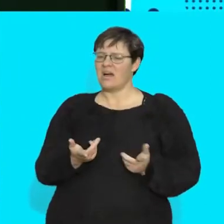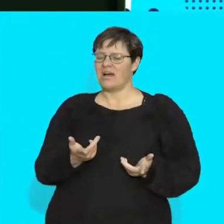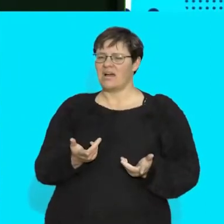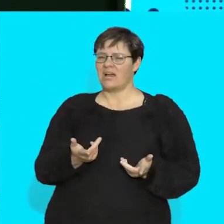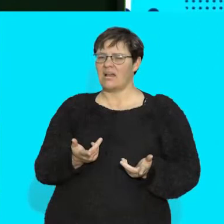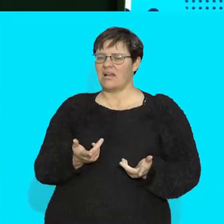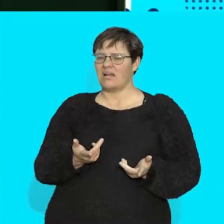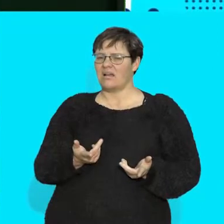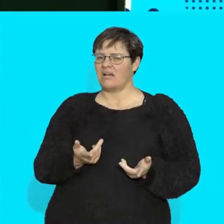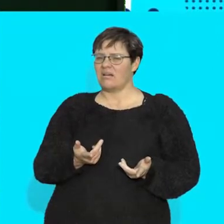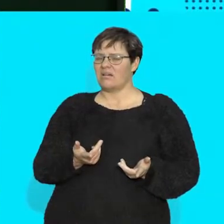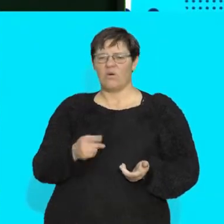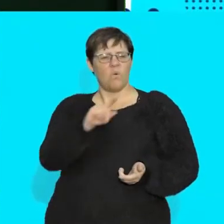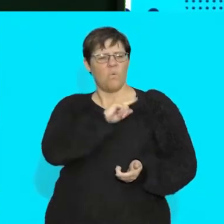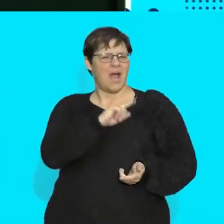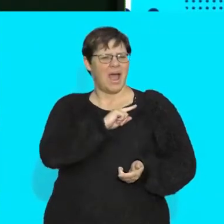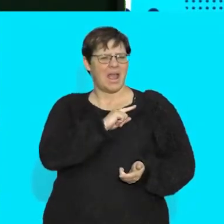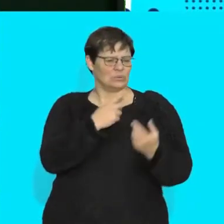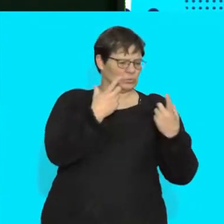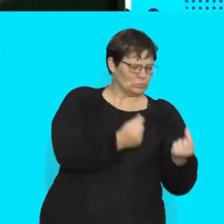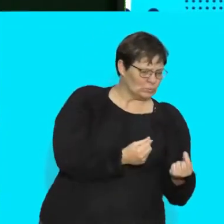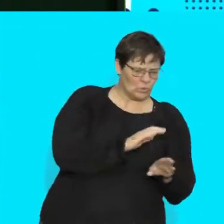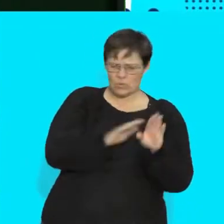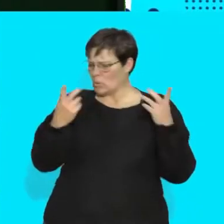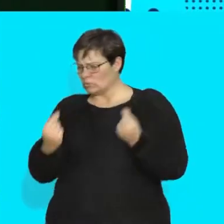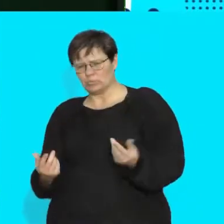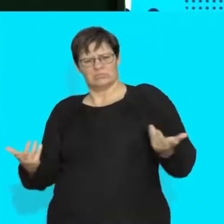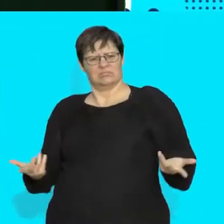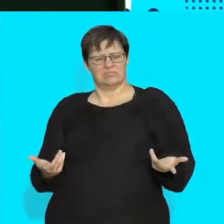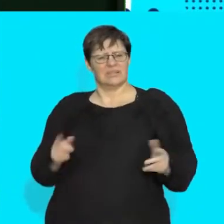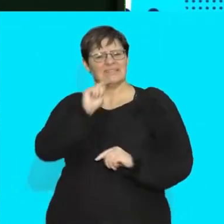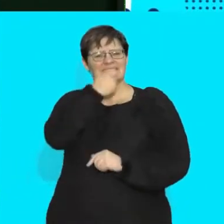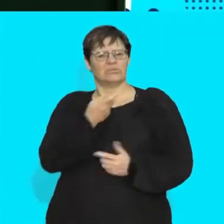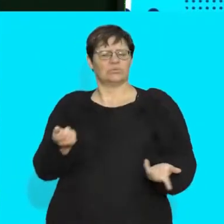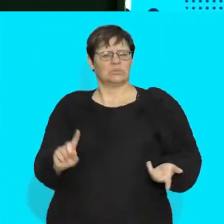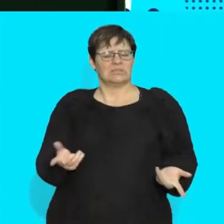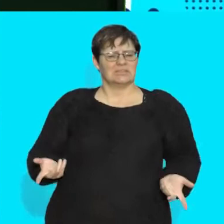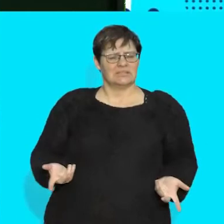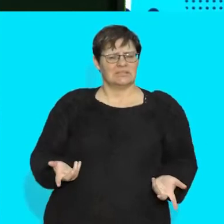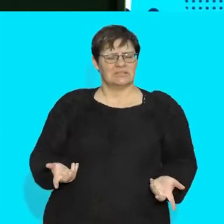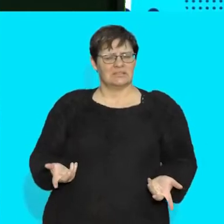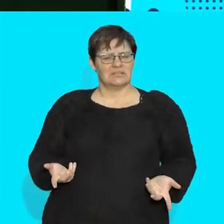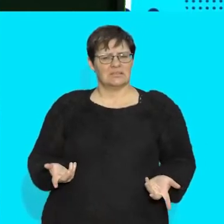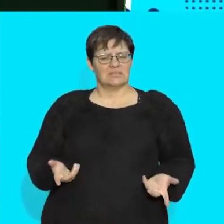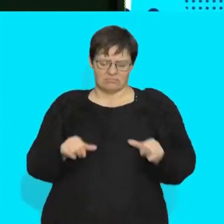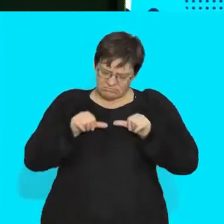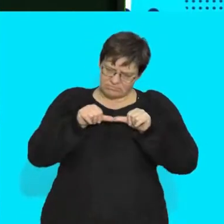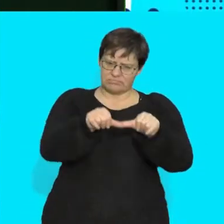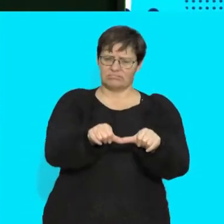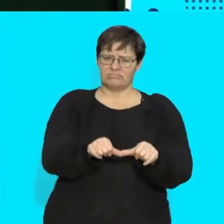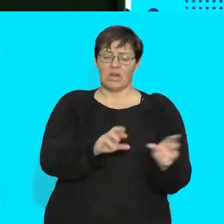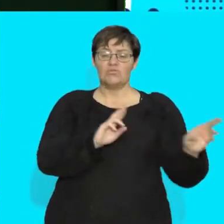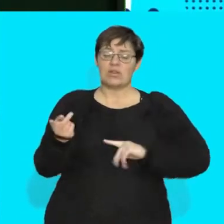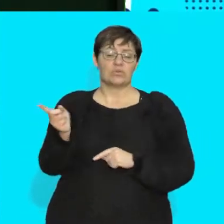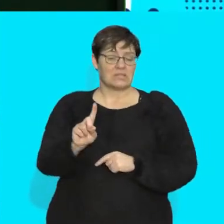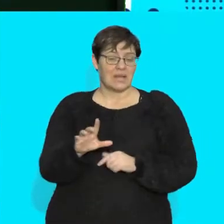say to me, so what makes something do and undo? What's the secret of this? What drives the